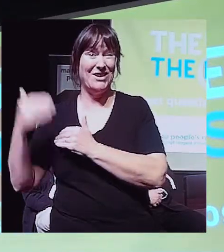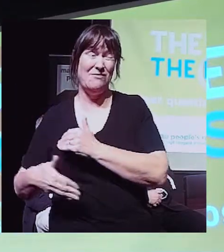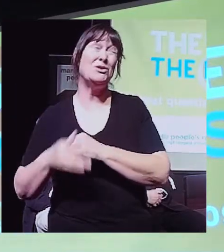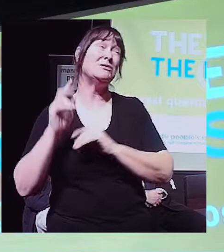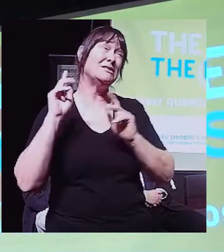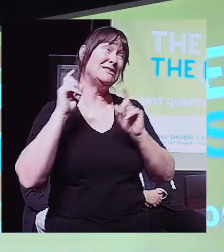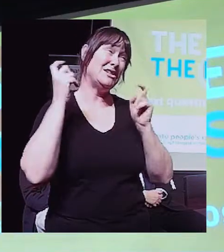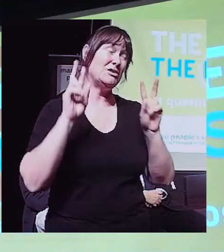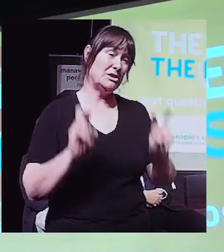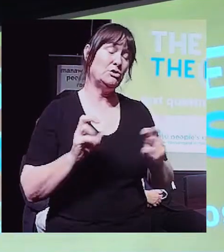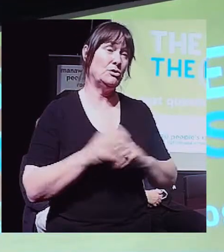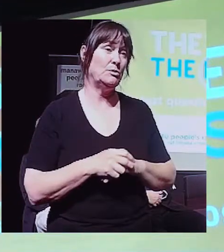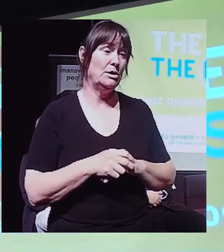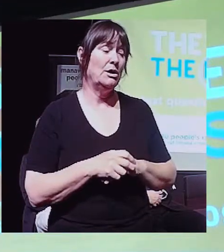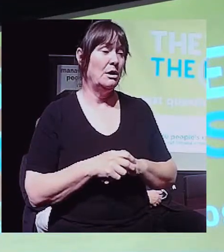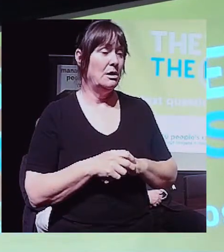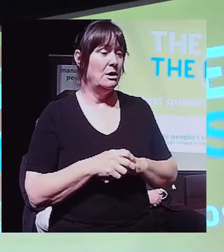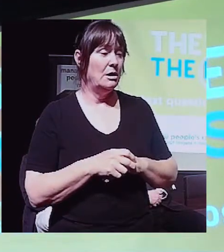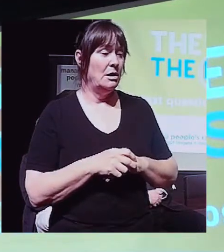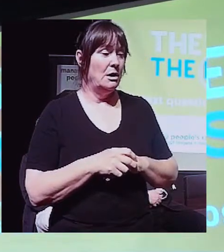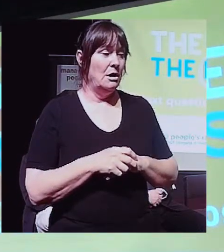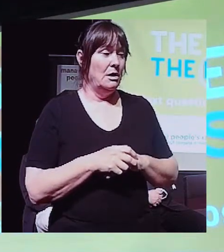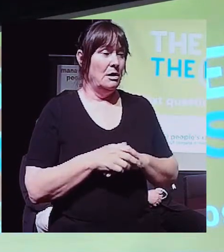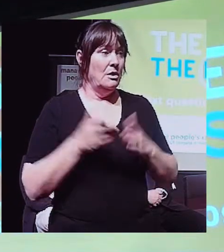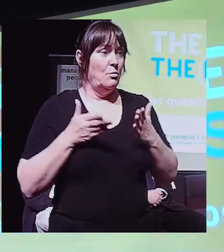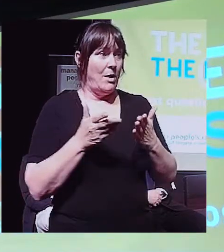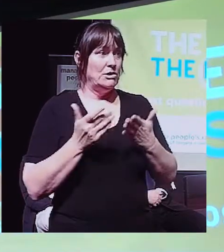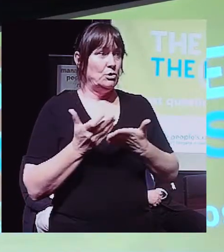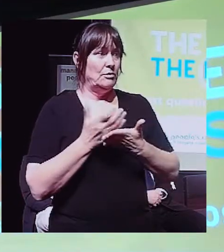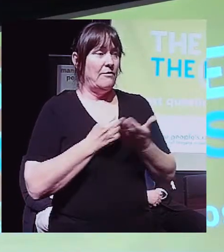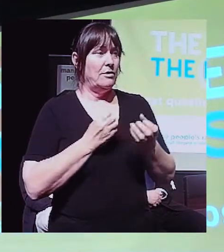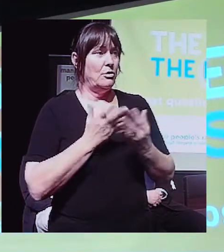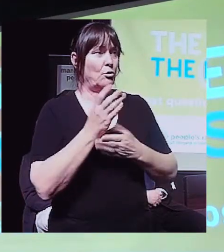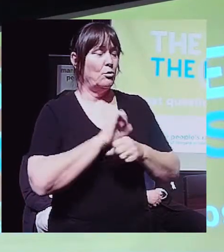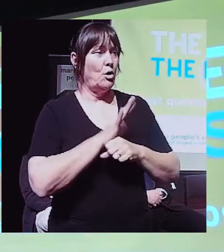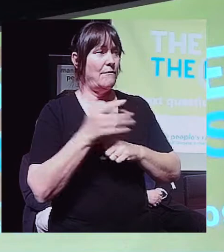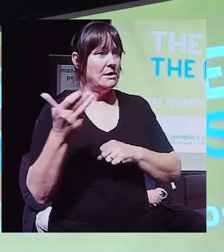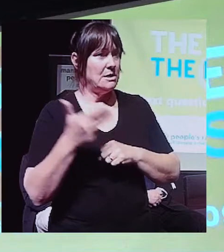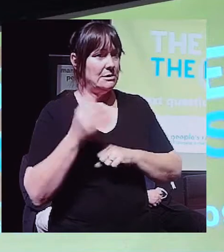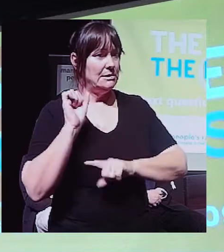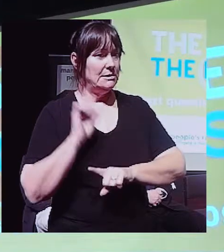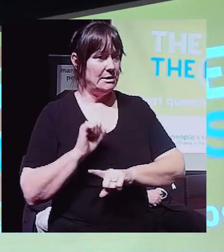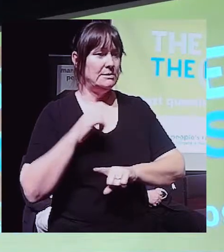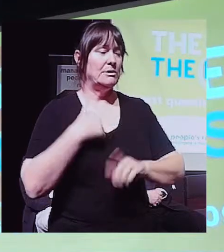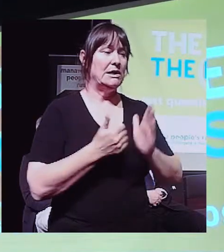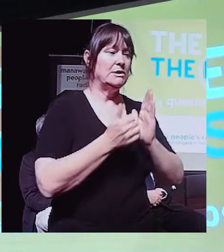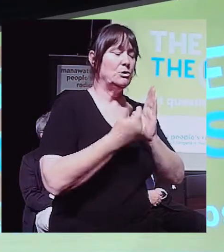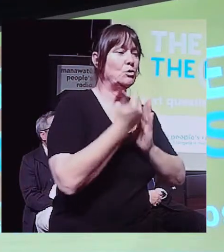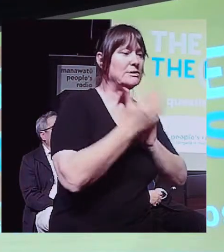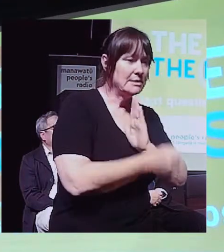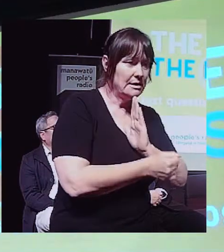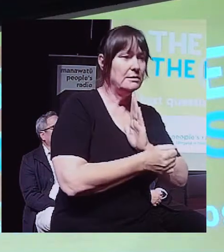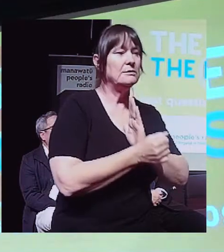serious issue that we need to be dealing with. The way which we recover out of COVID-19 is, yes, in terms of upskilling and reskilling through the Ministry of